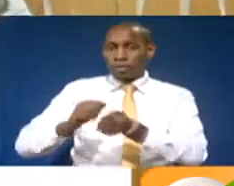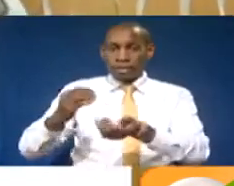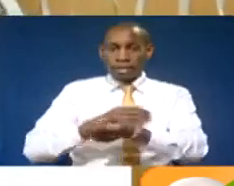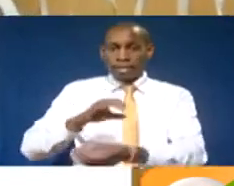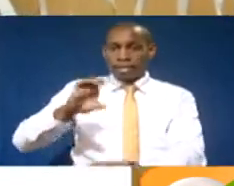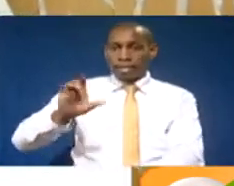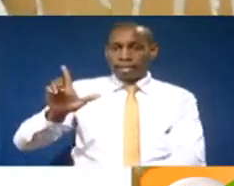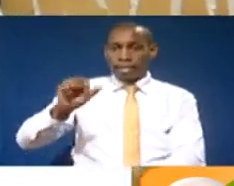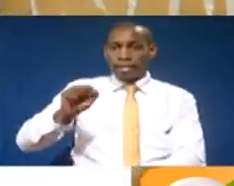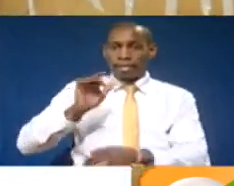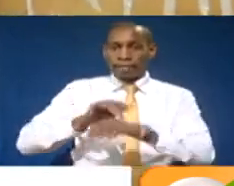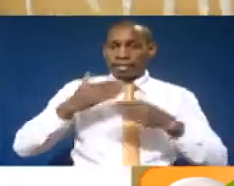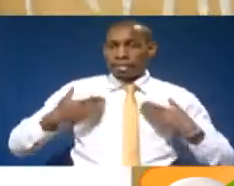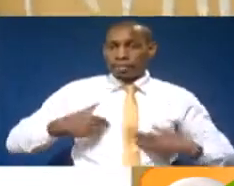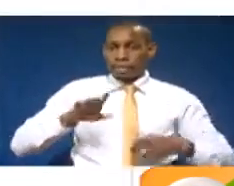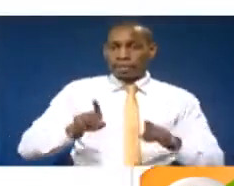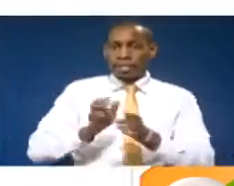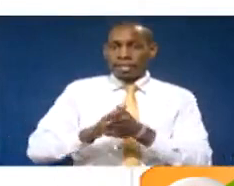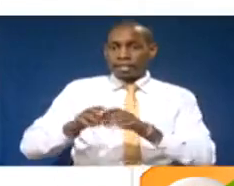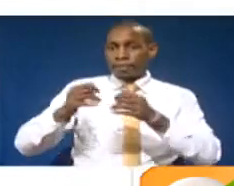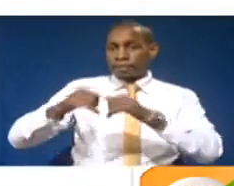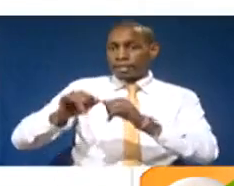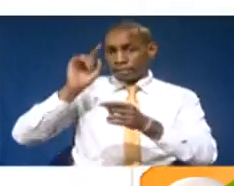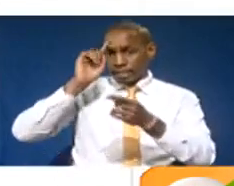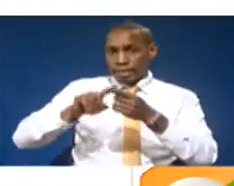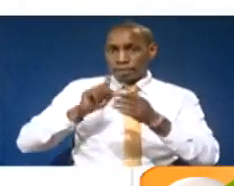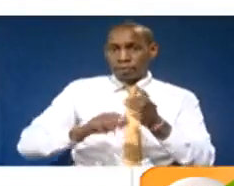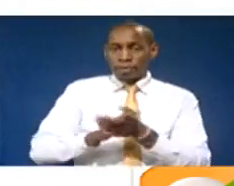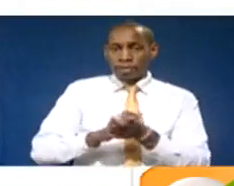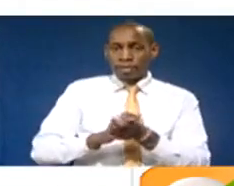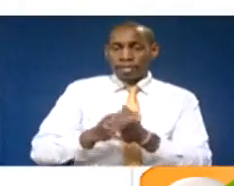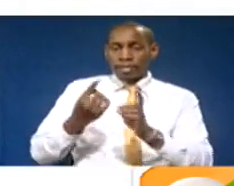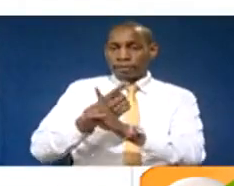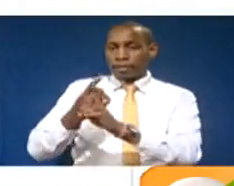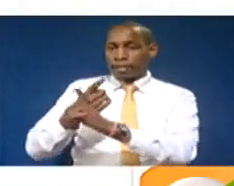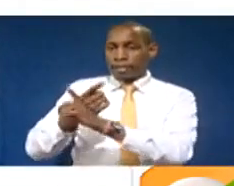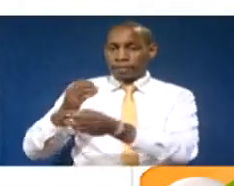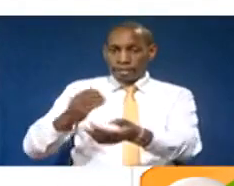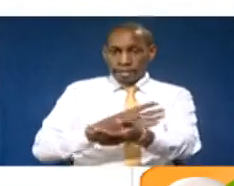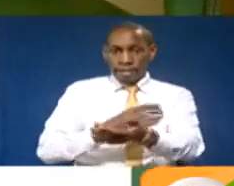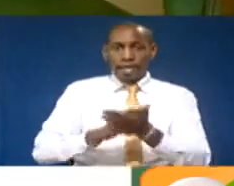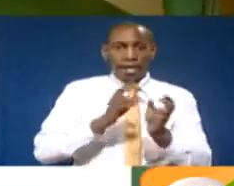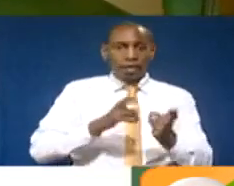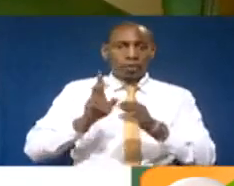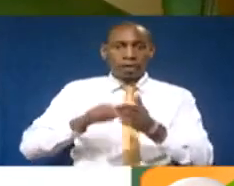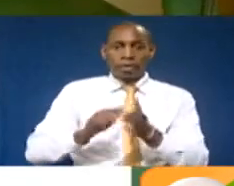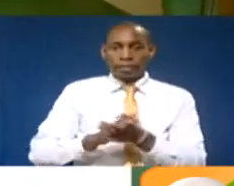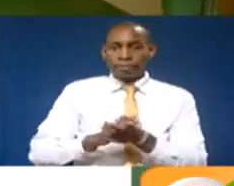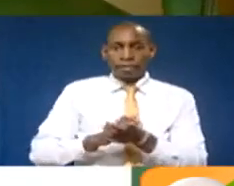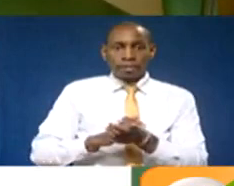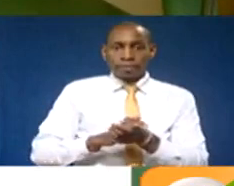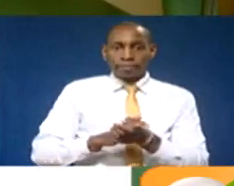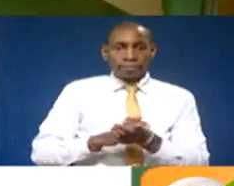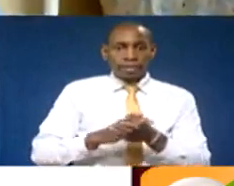in one's body. The cancer that the trial targeted, mismatch repair deficient rectal cancer, usually doesn't respond well